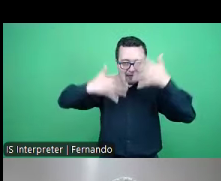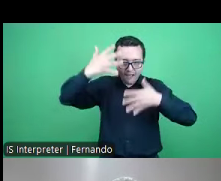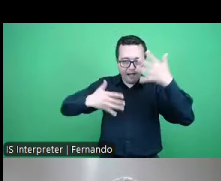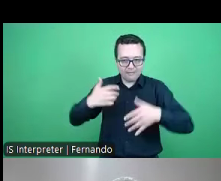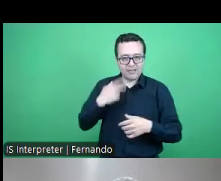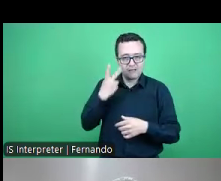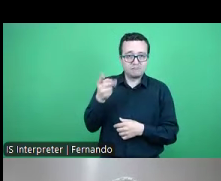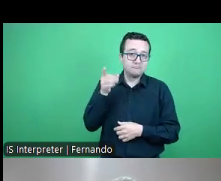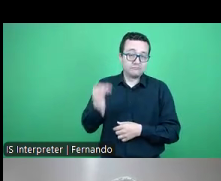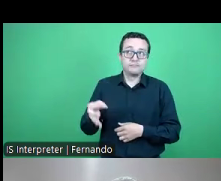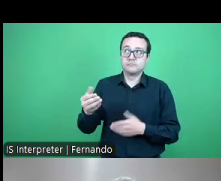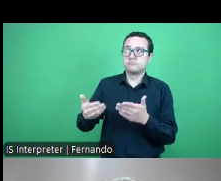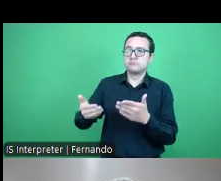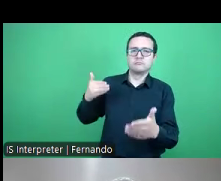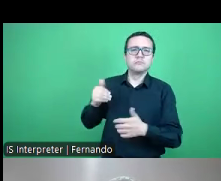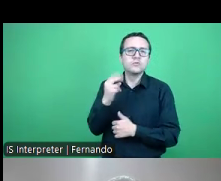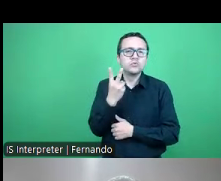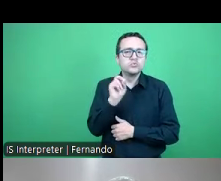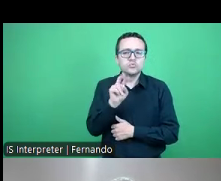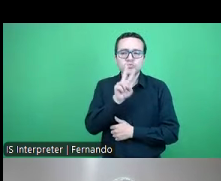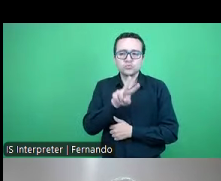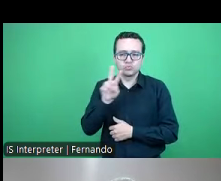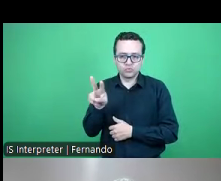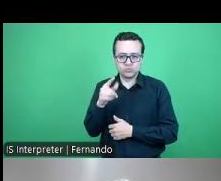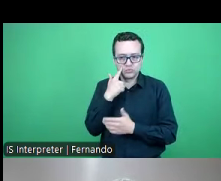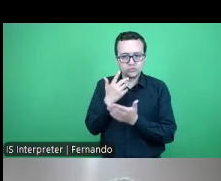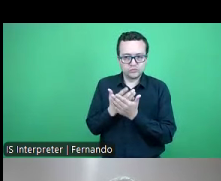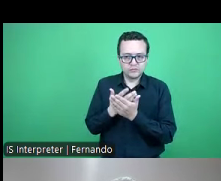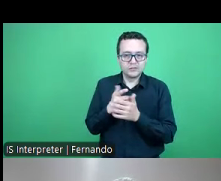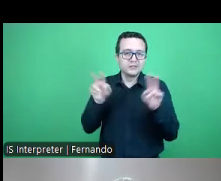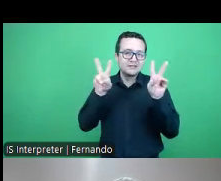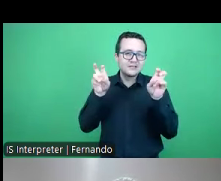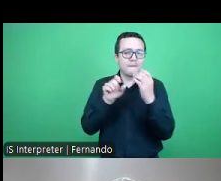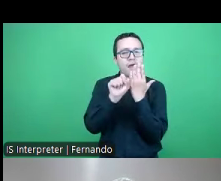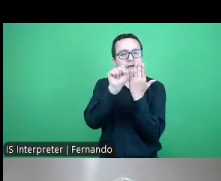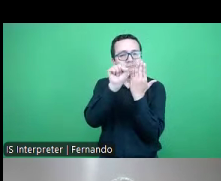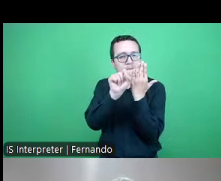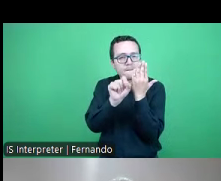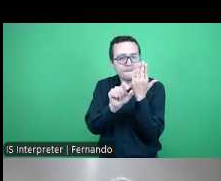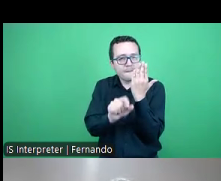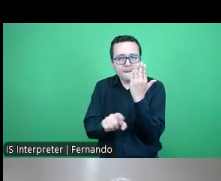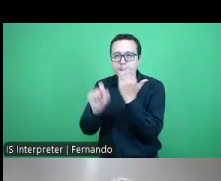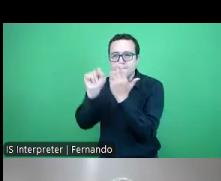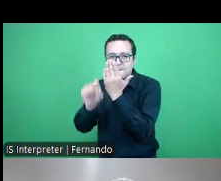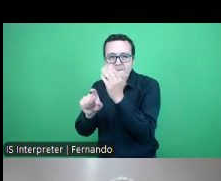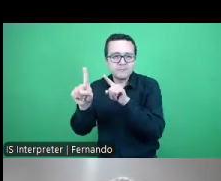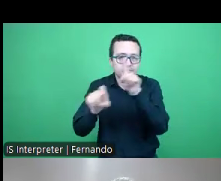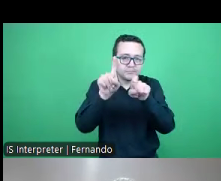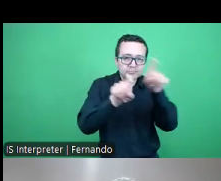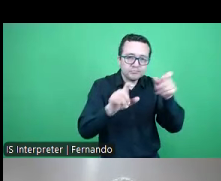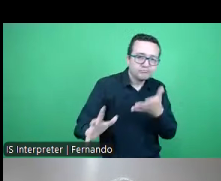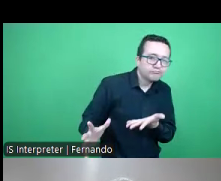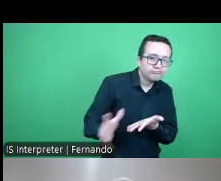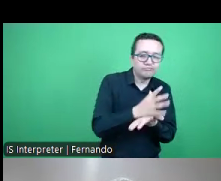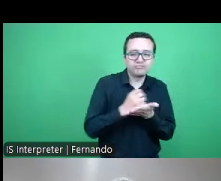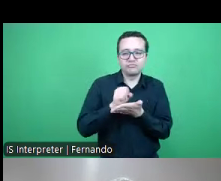bahwa satu to dari share 20 that anak one muda atau orang out muda of 20 young atau people 5,5%